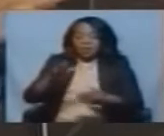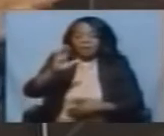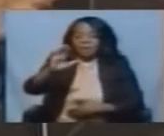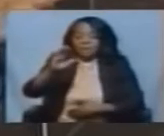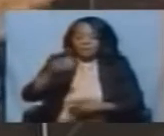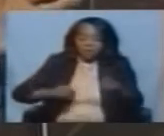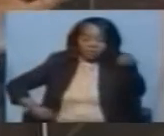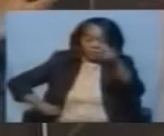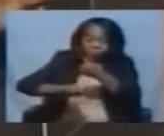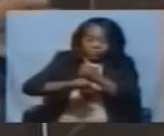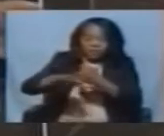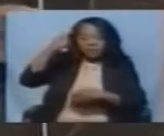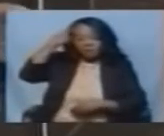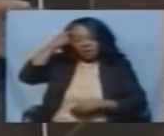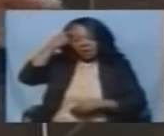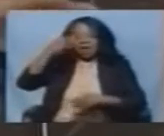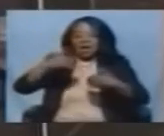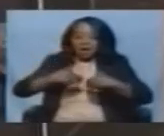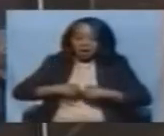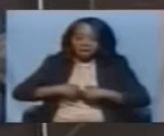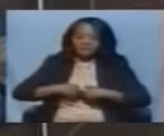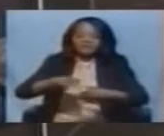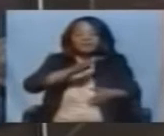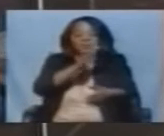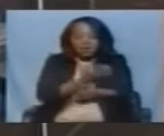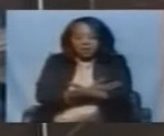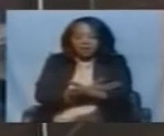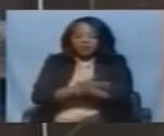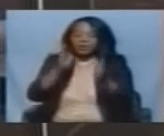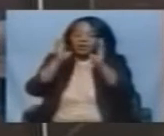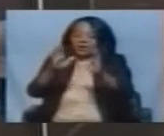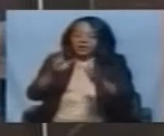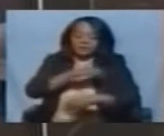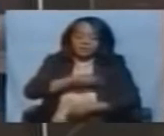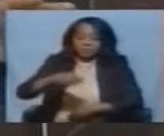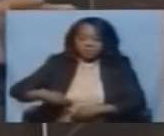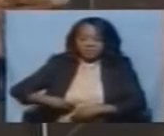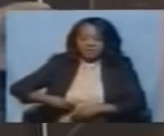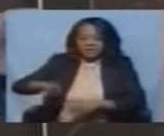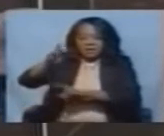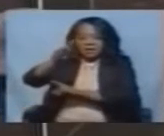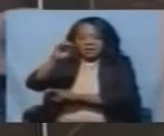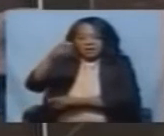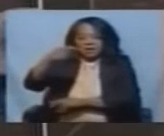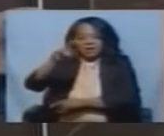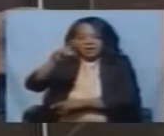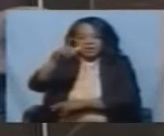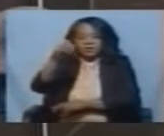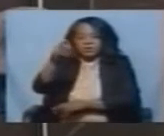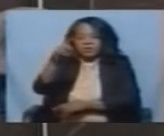law and have the power to regulate your members and prosecutors, you say. But for now, you seem to be among the weakest